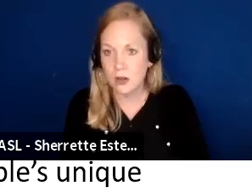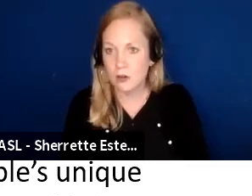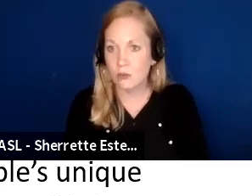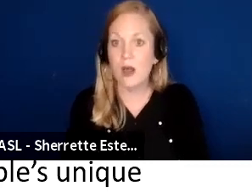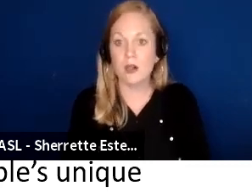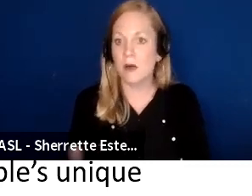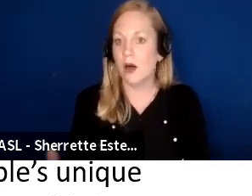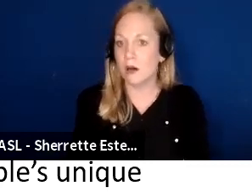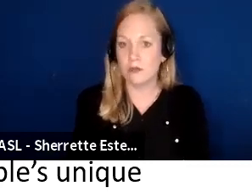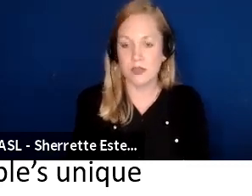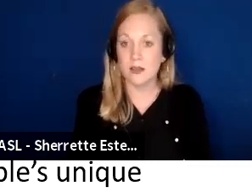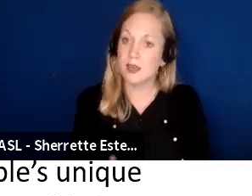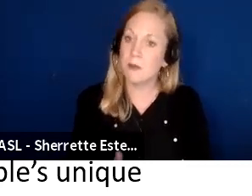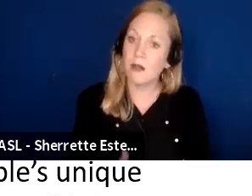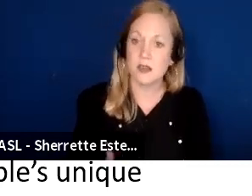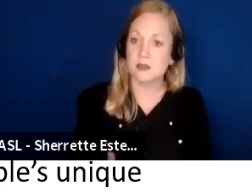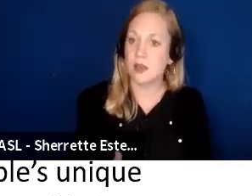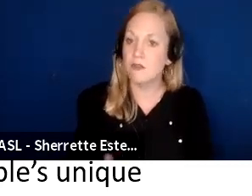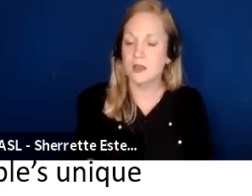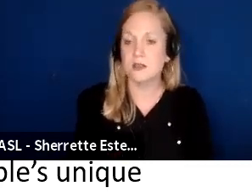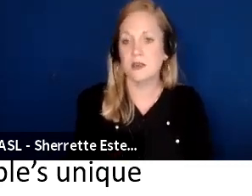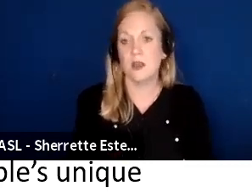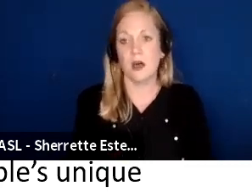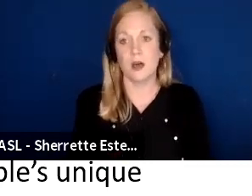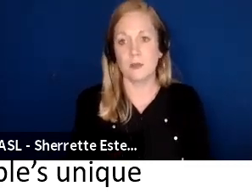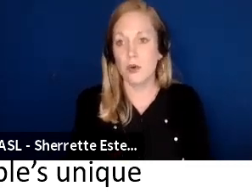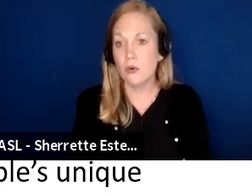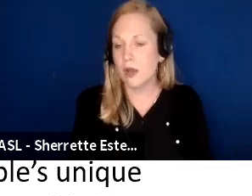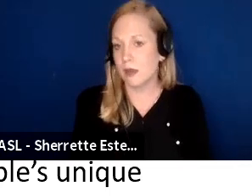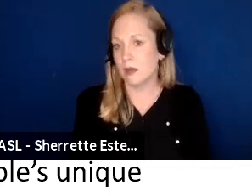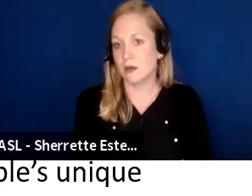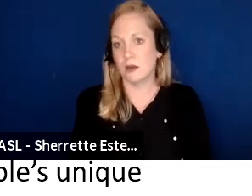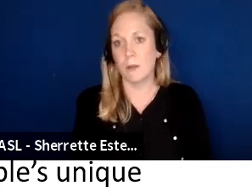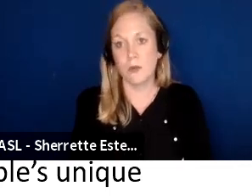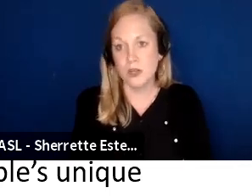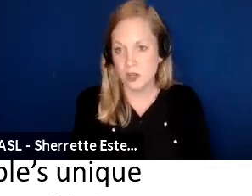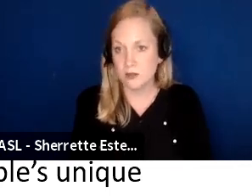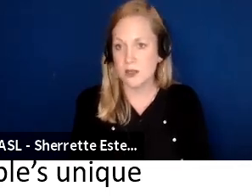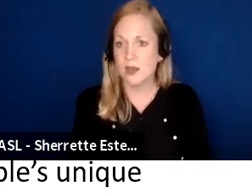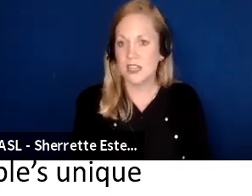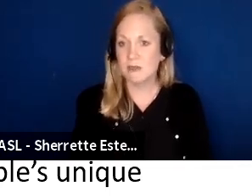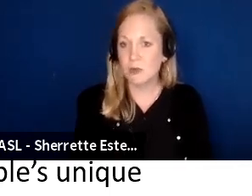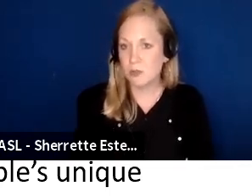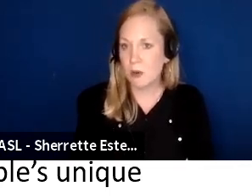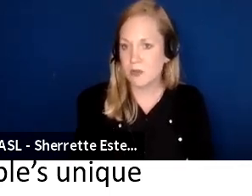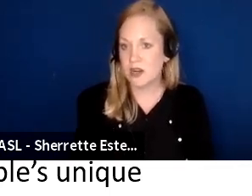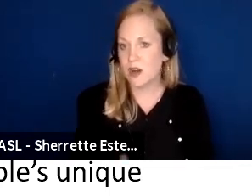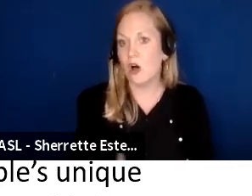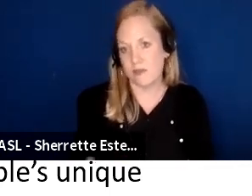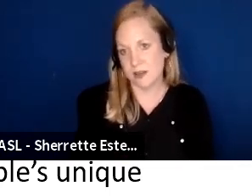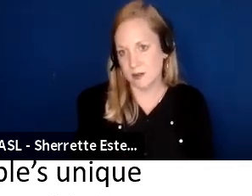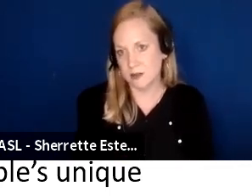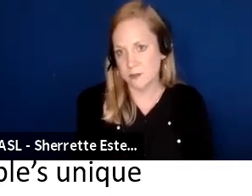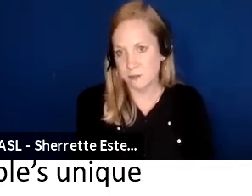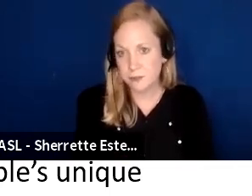entire realm of things like politics, governance, programming, operations. Deaf people should be represented in